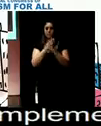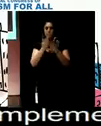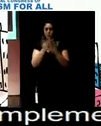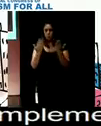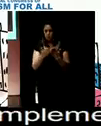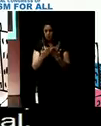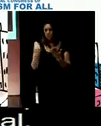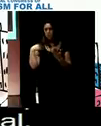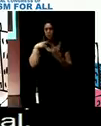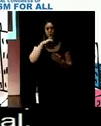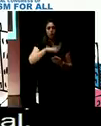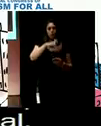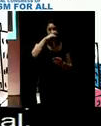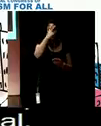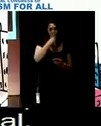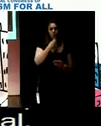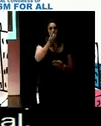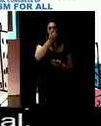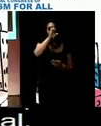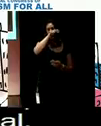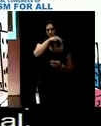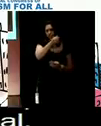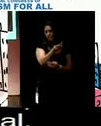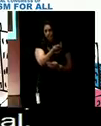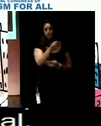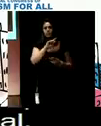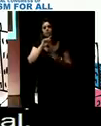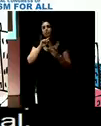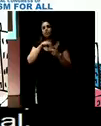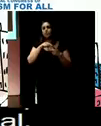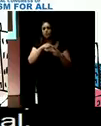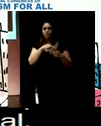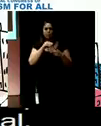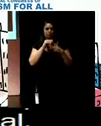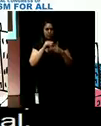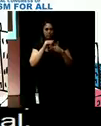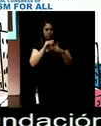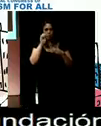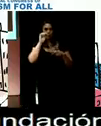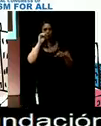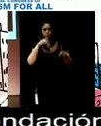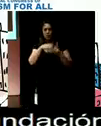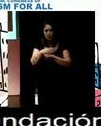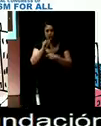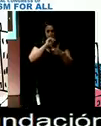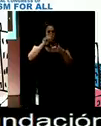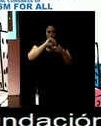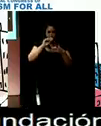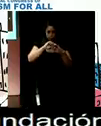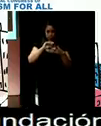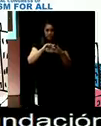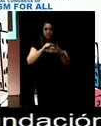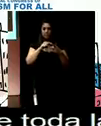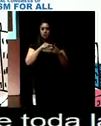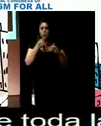manual. ONCE foundations and INET have emphasized the complexity of accessible tourism,